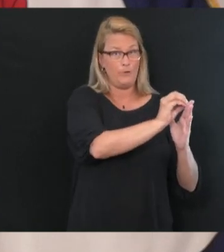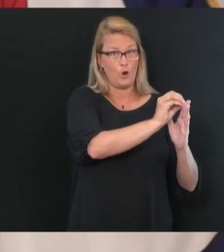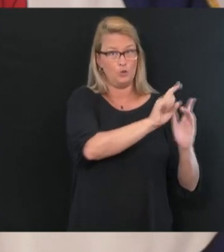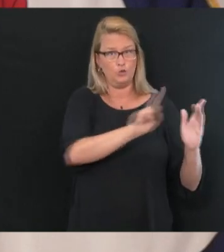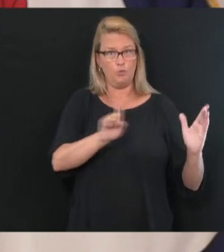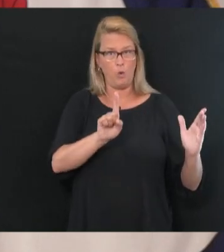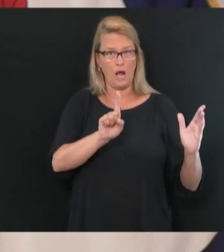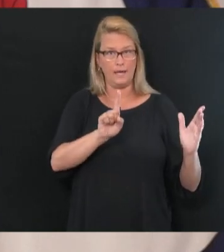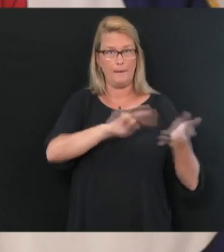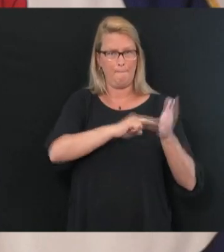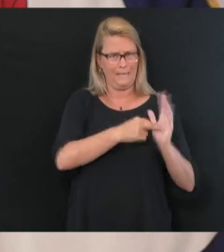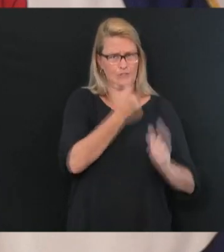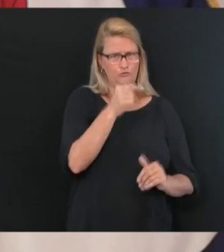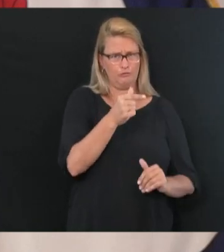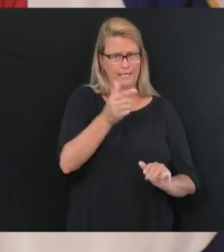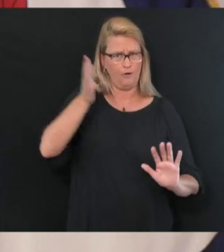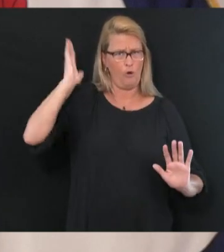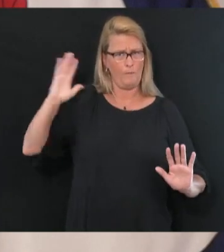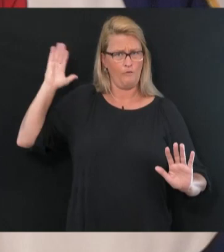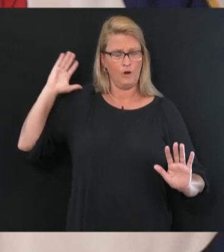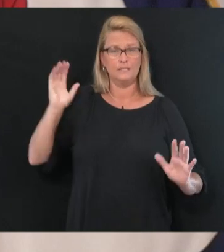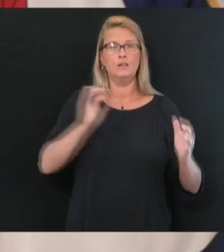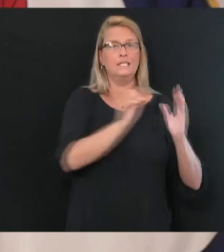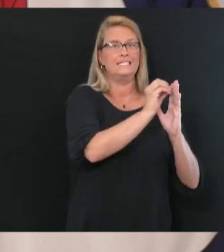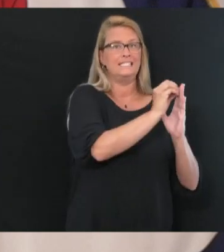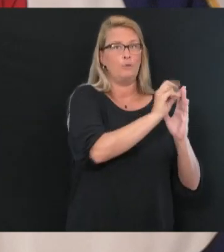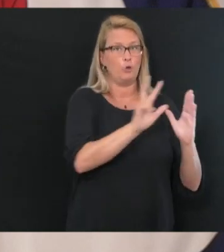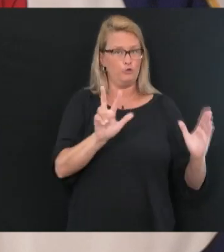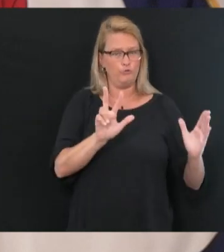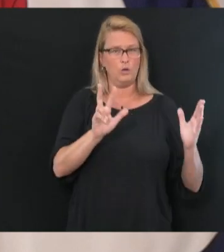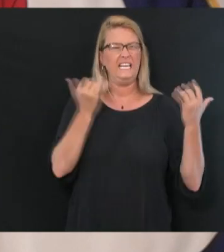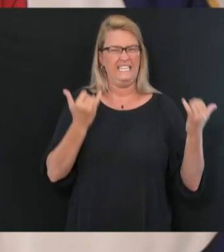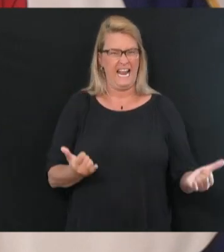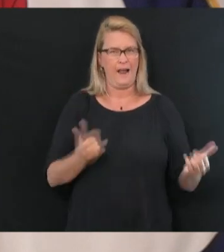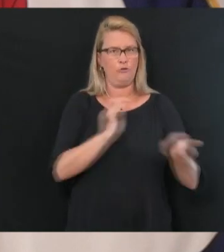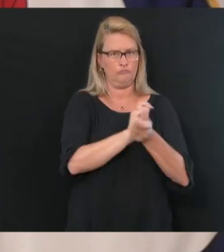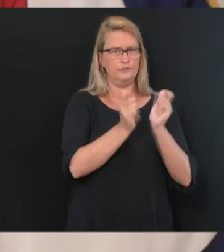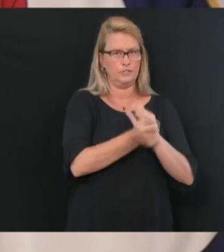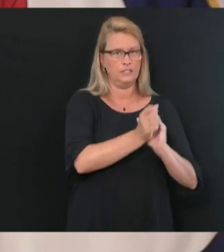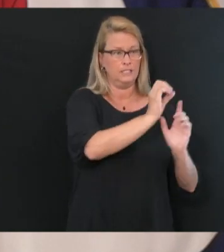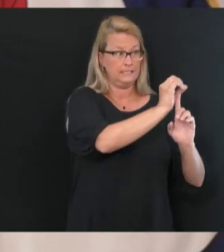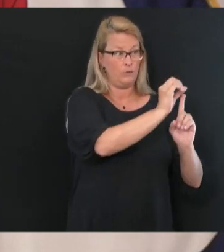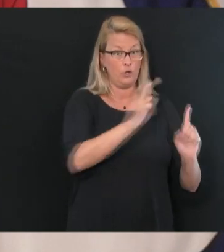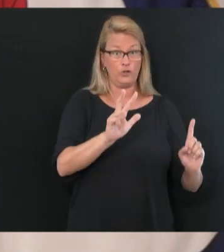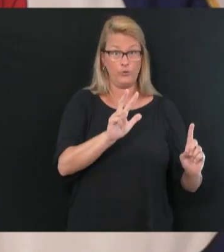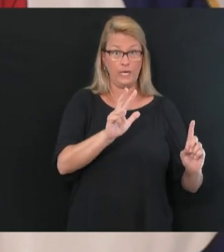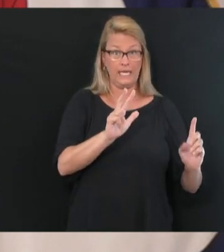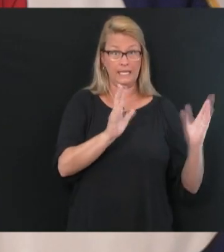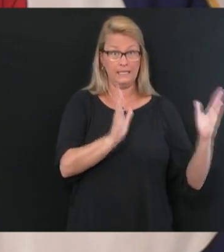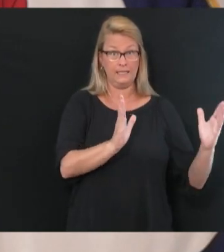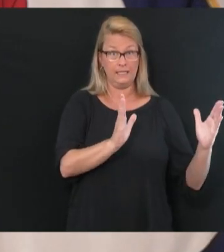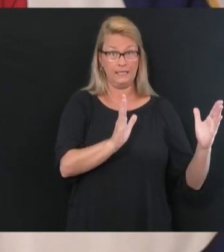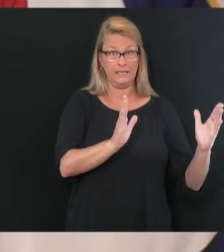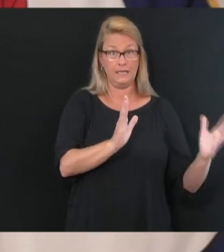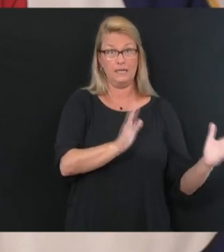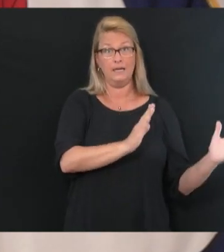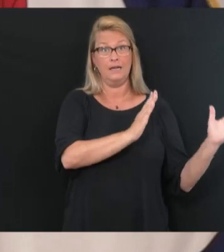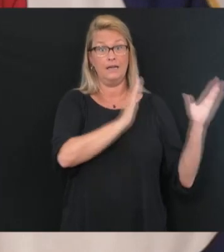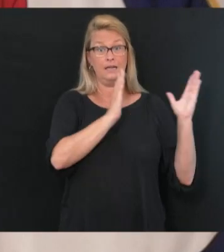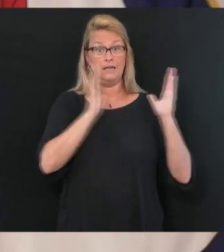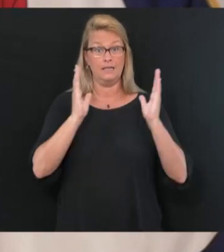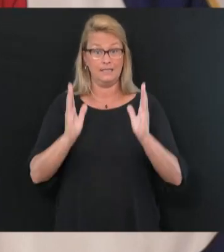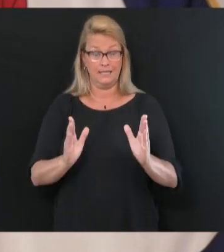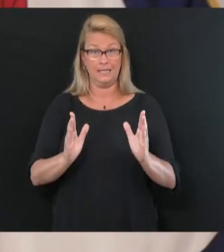1 on green. We're going to go 0 to 3 on green. And as we go 0 to 3 on green, then we're going to stay